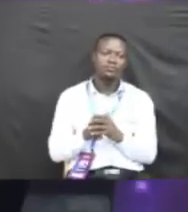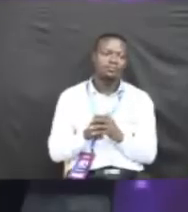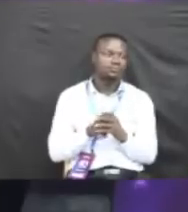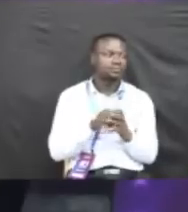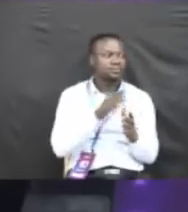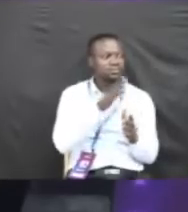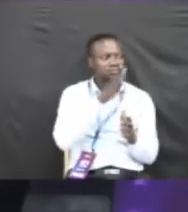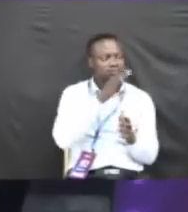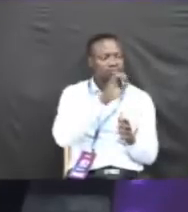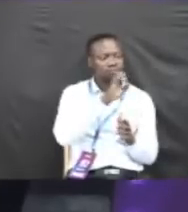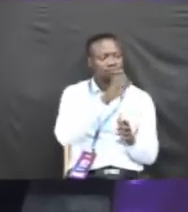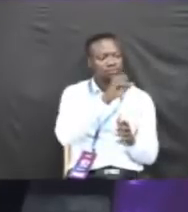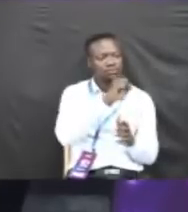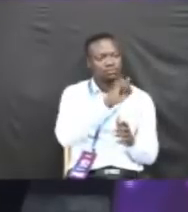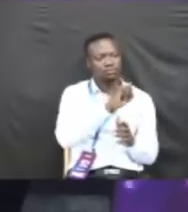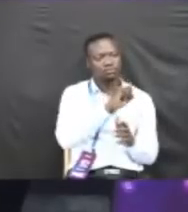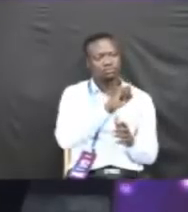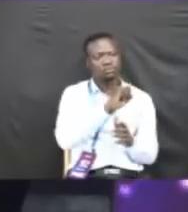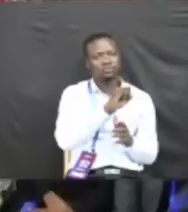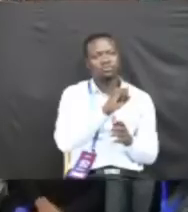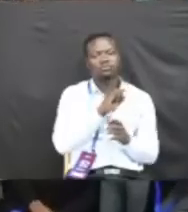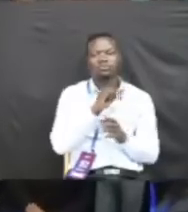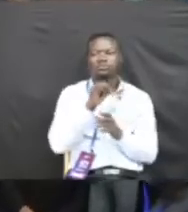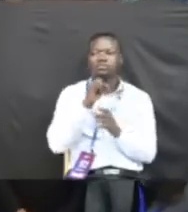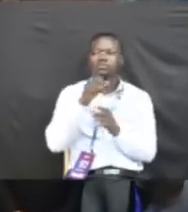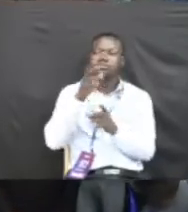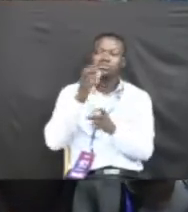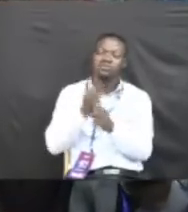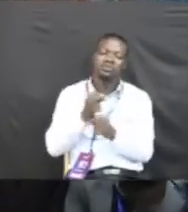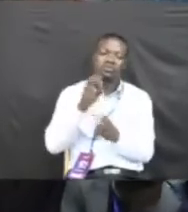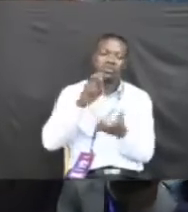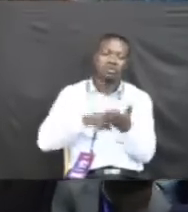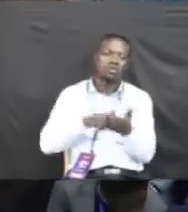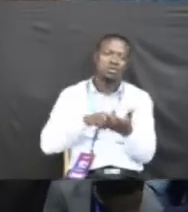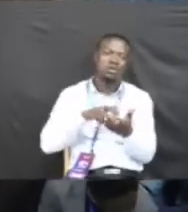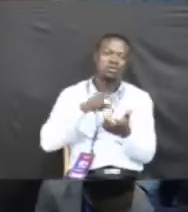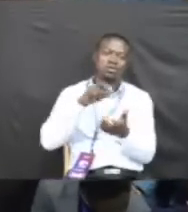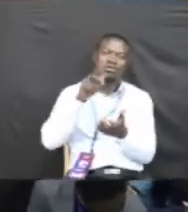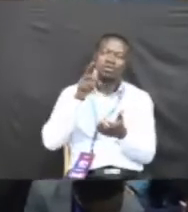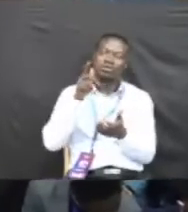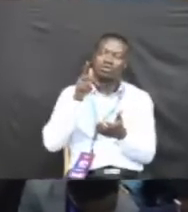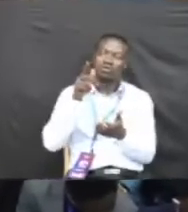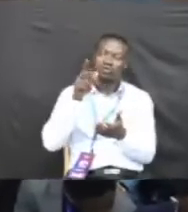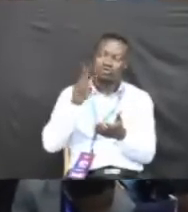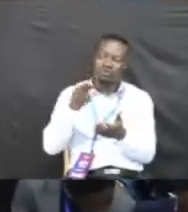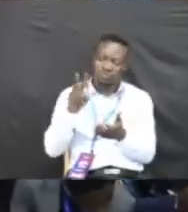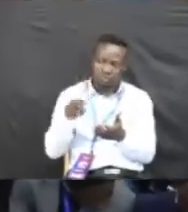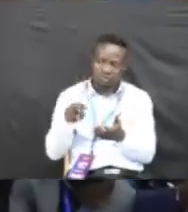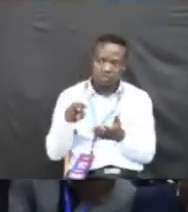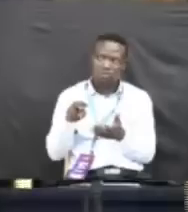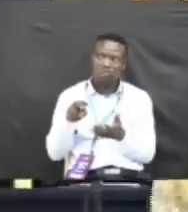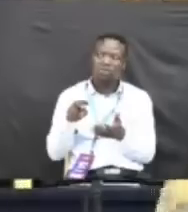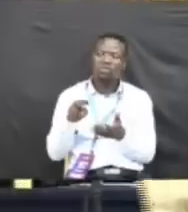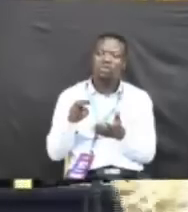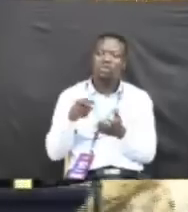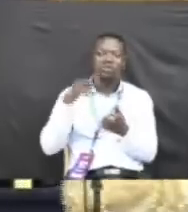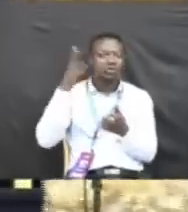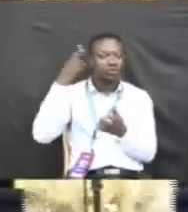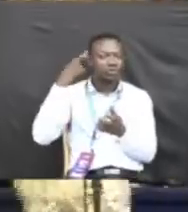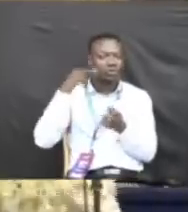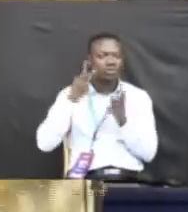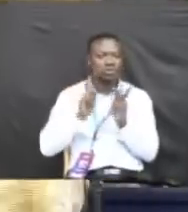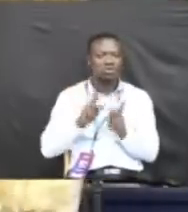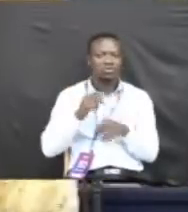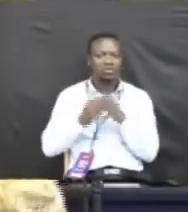Mir Sing Mitch of Ashaman area received the 2020 202122 radio personality of the